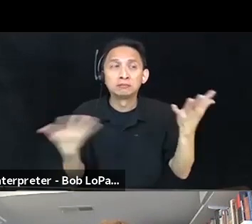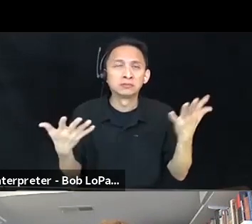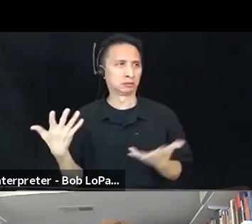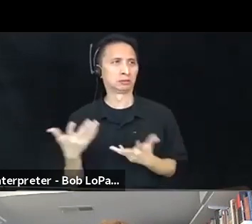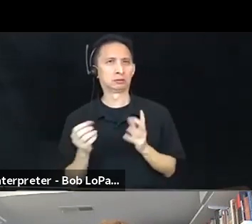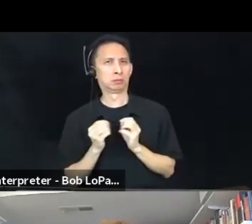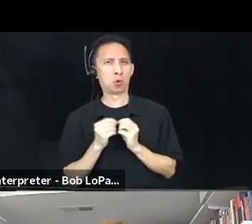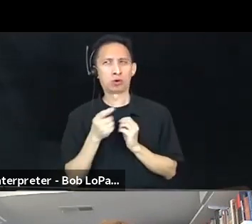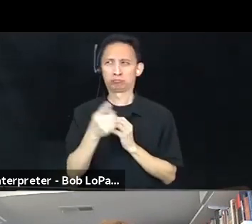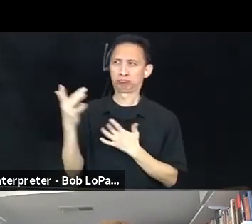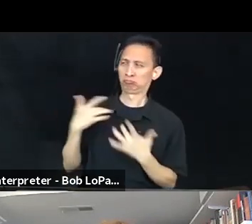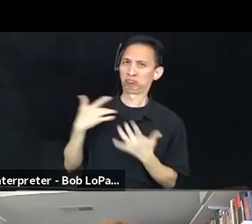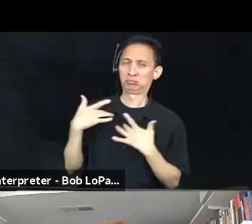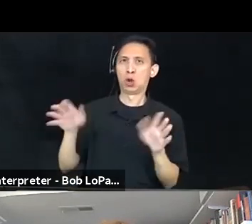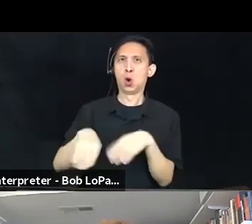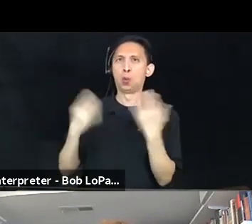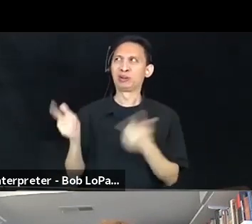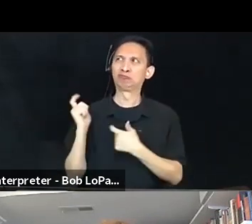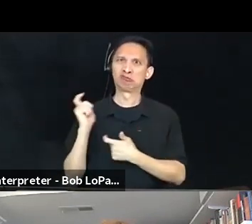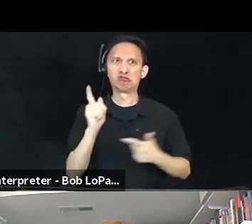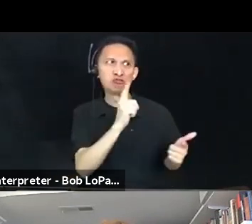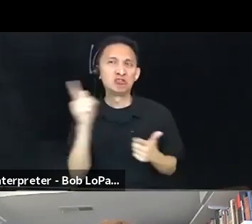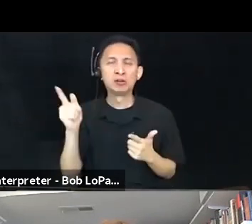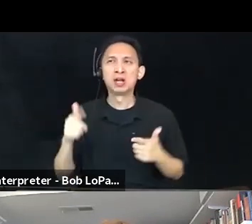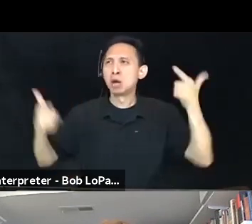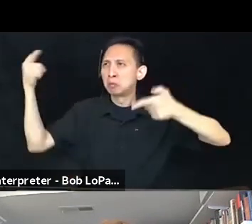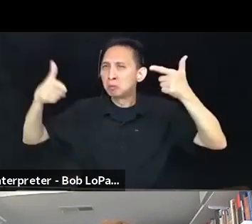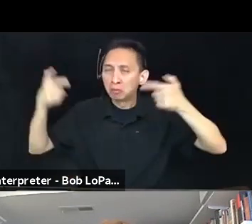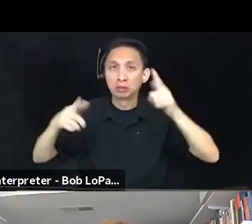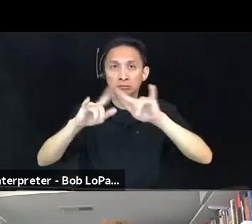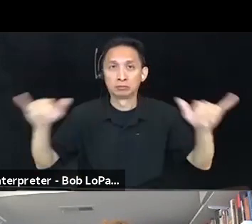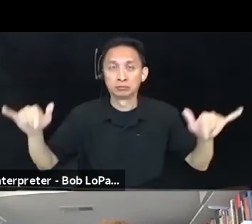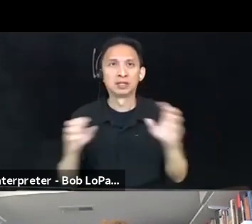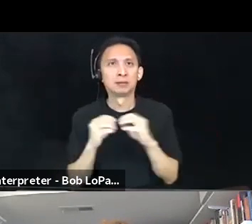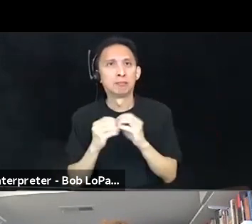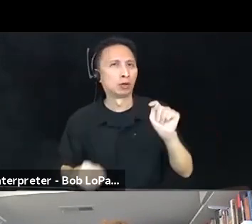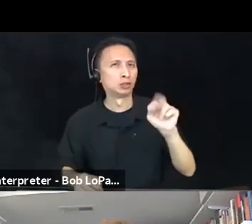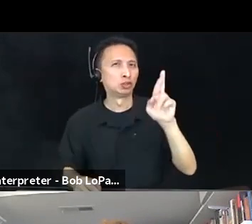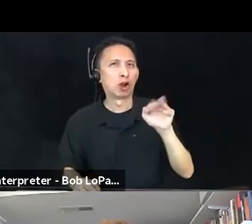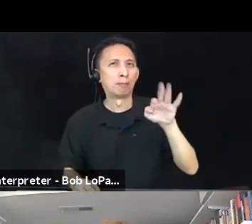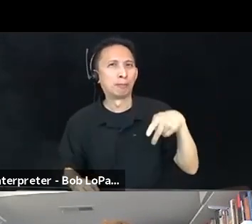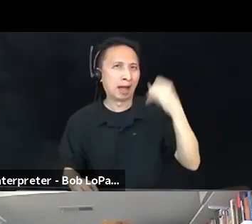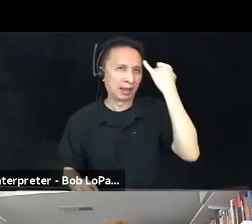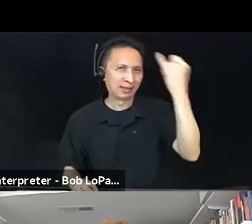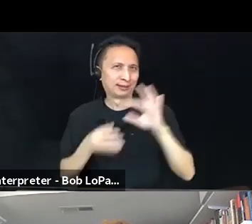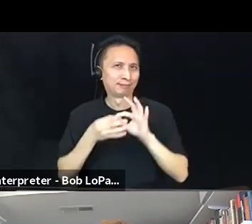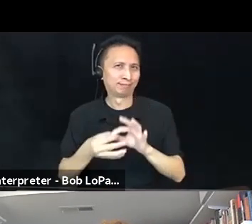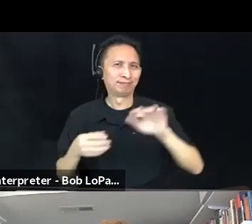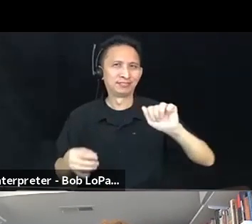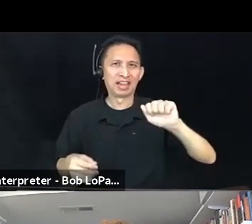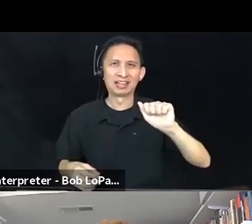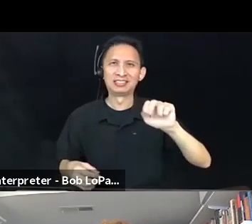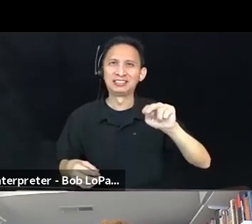carry and trigger happiness confronted by Trumpian characterizations of Antifa? Elsewhere, more